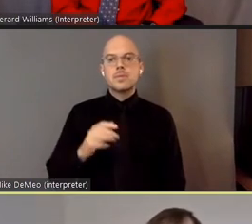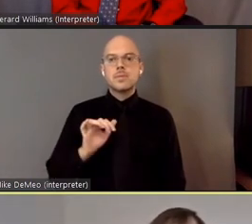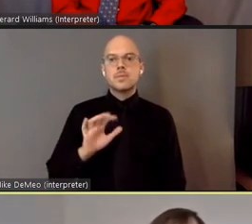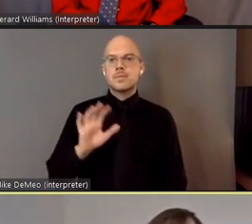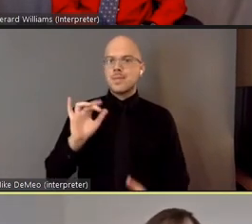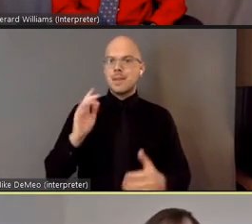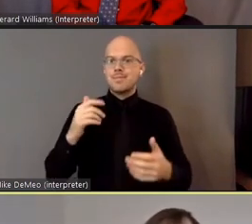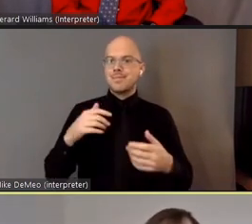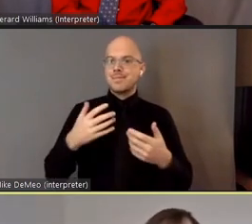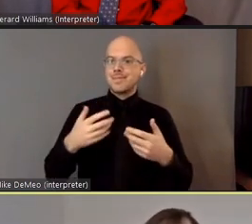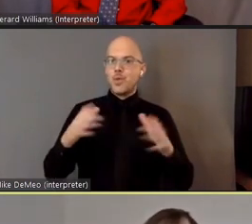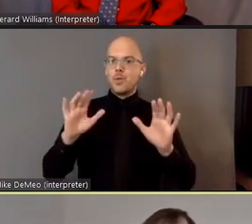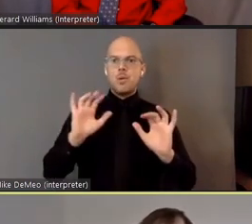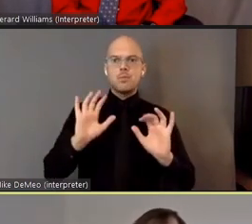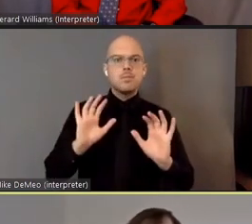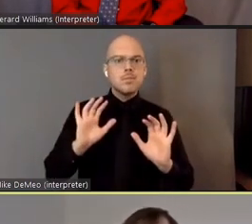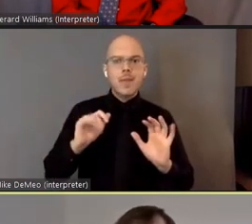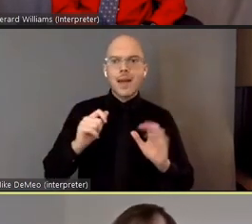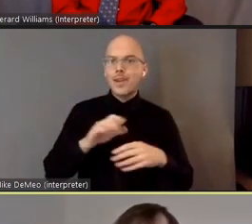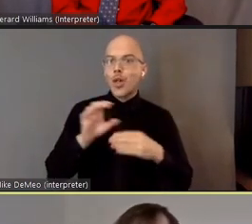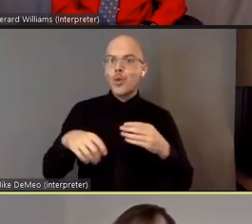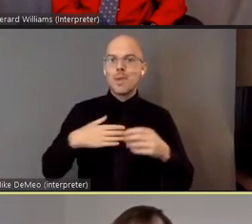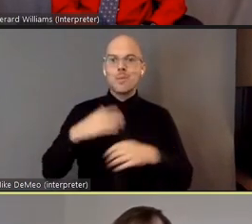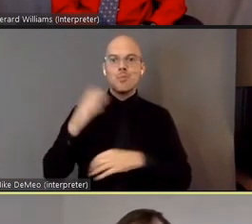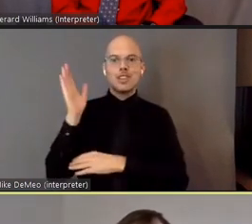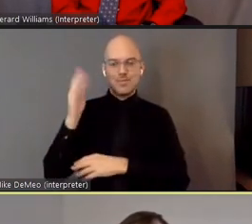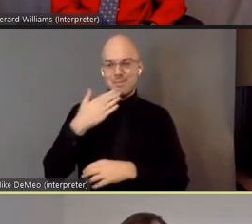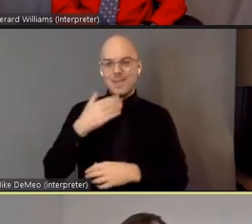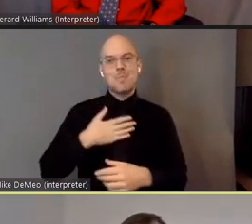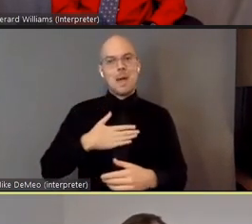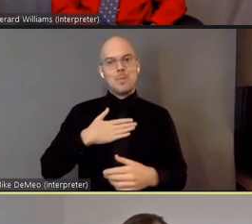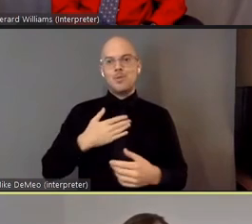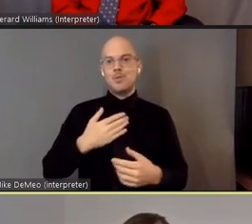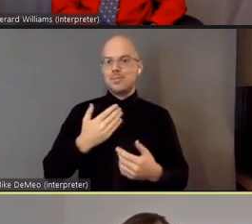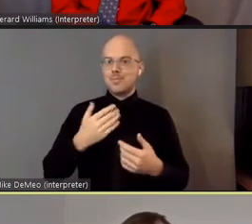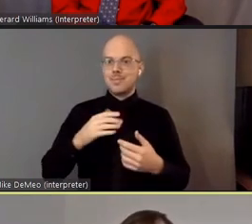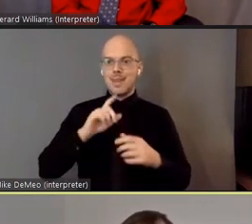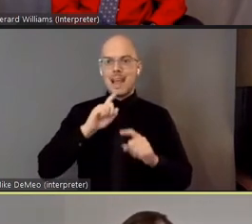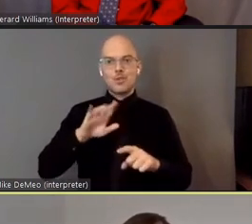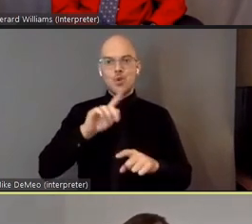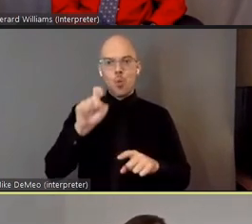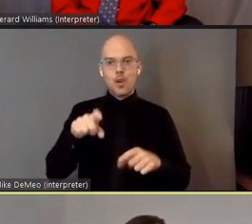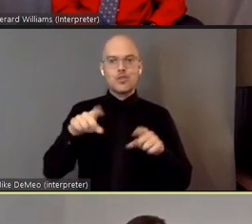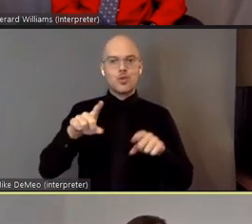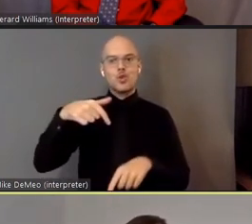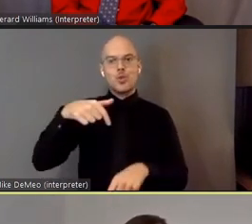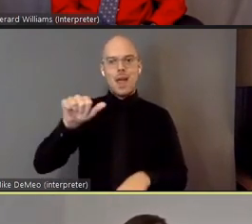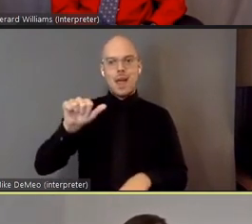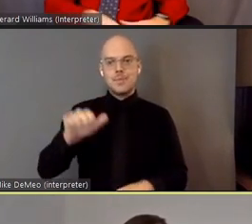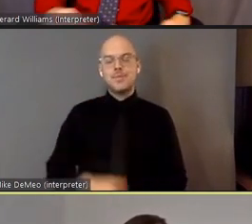That concludes the presentation. I'll be happy to take any questions during the Q&A.